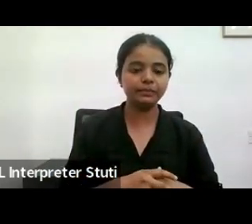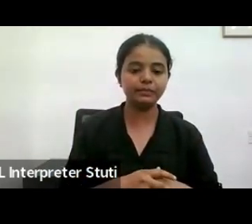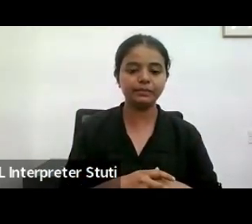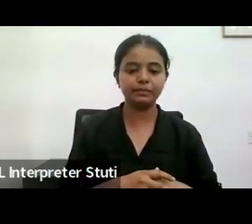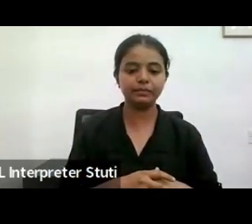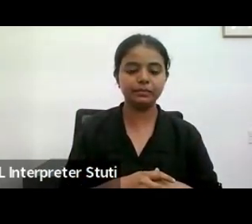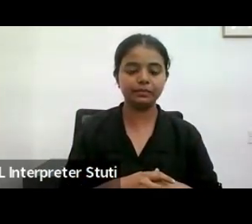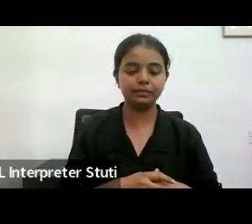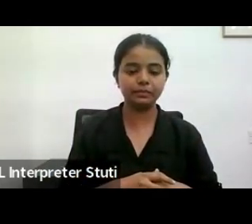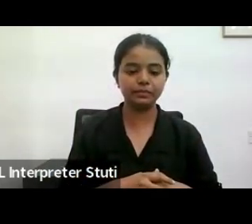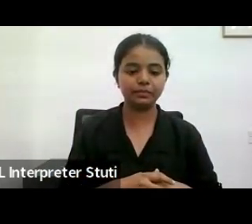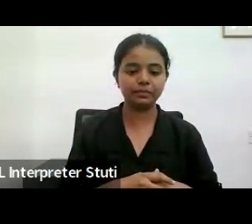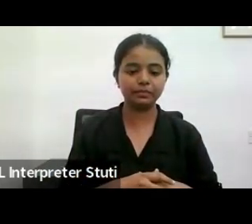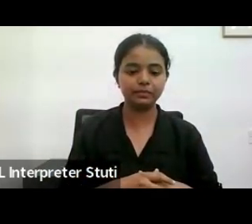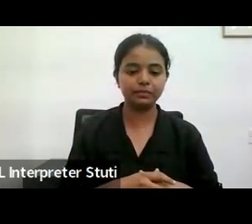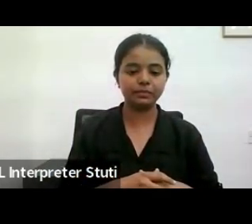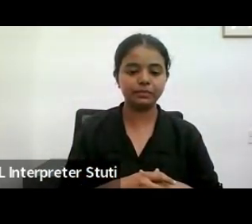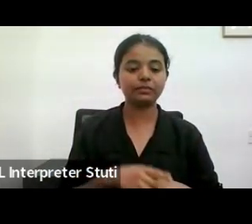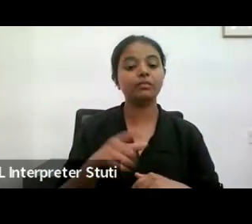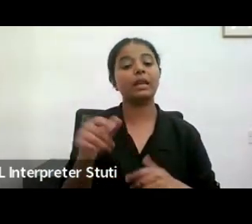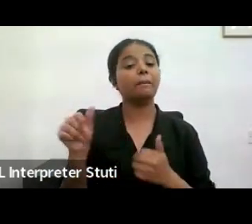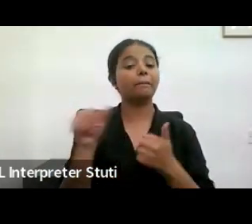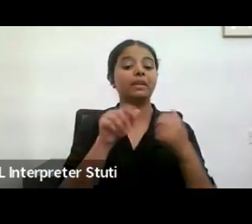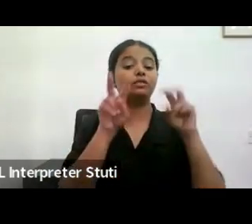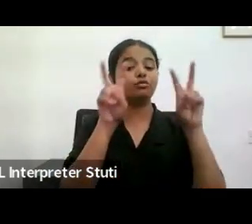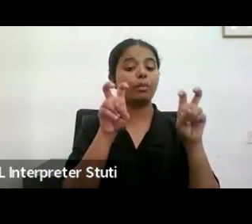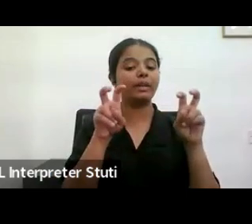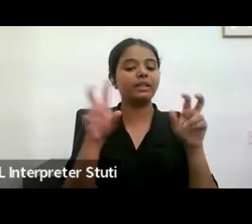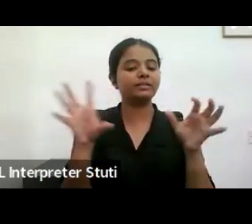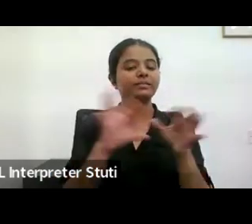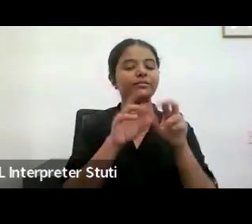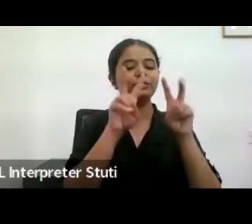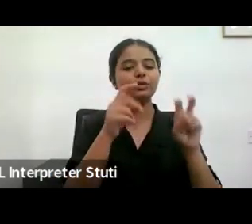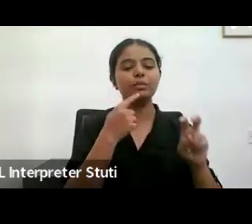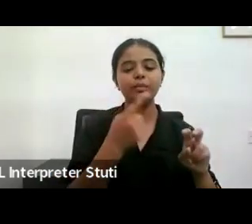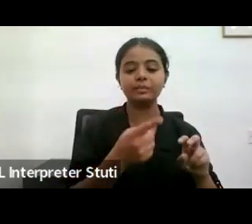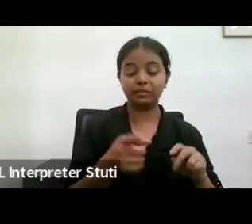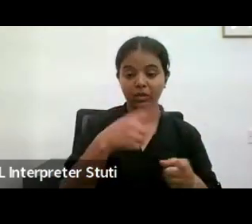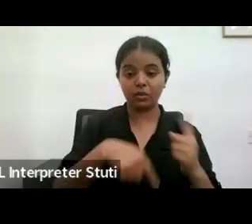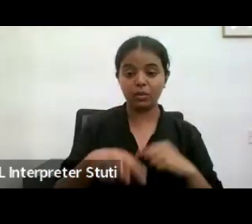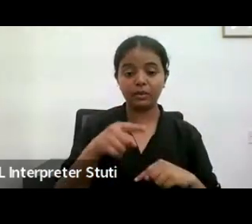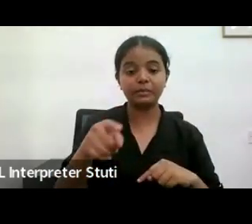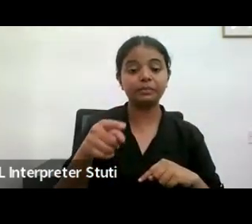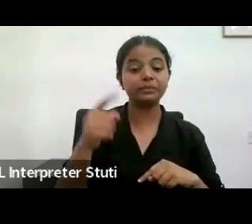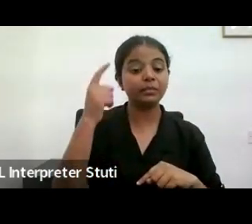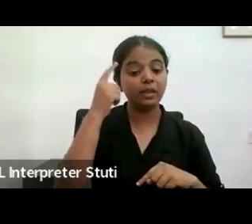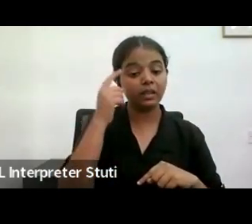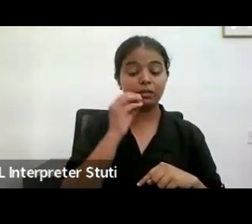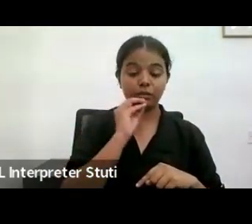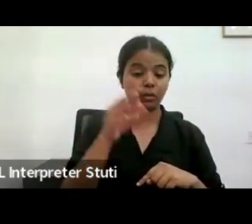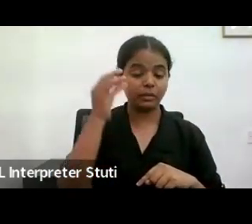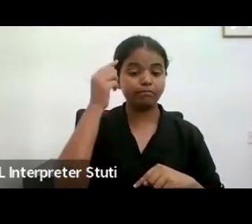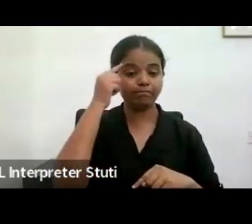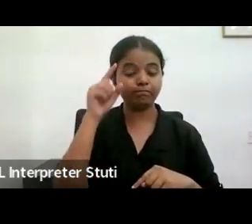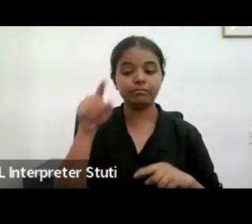us back to the topic that we're really looking at today. Please keep in mind all of that information